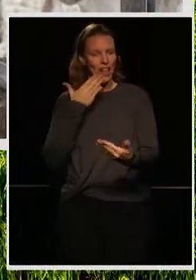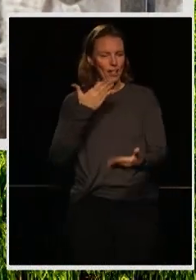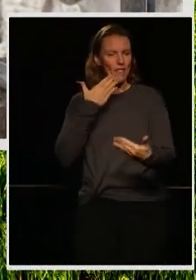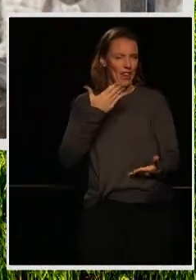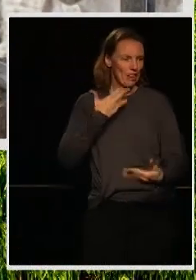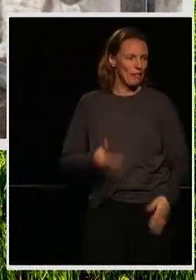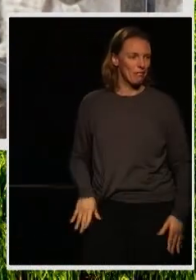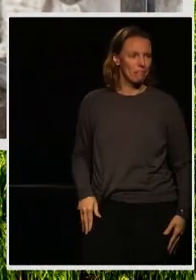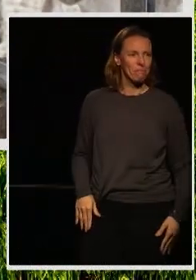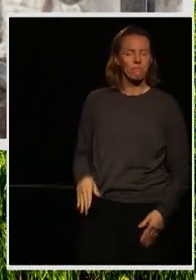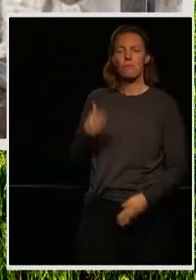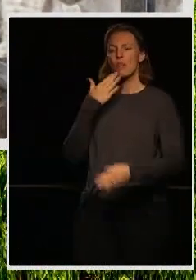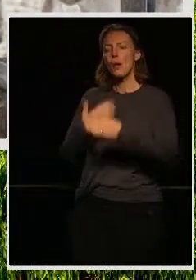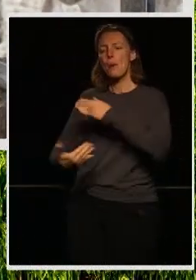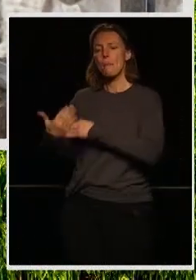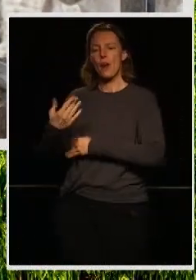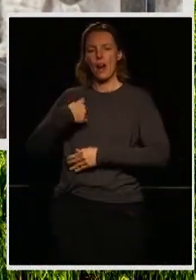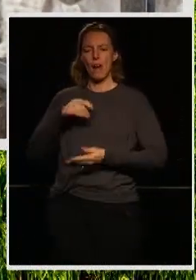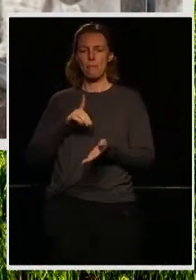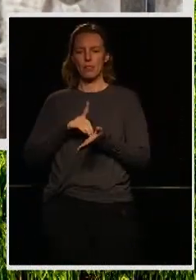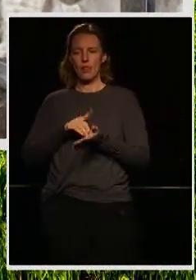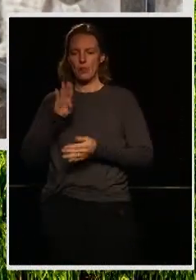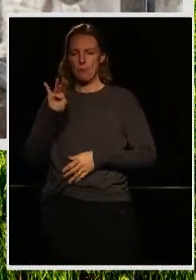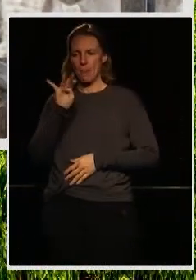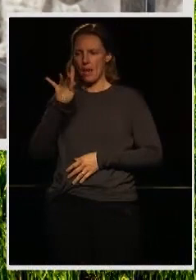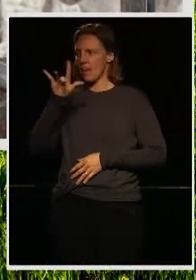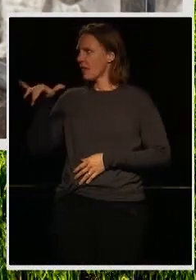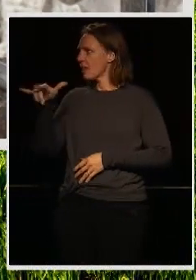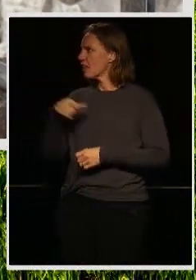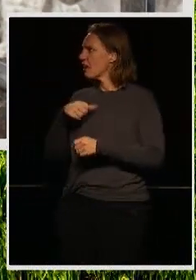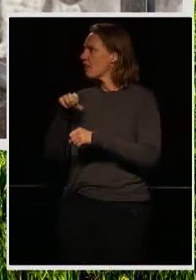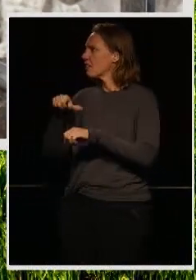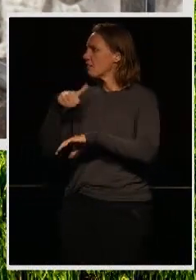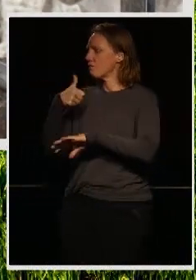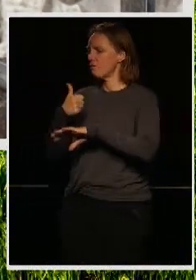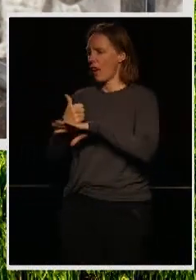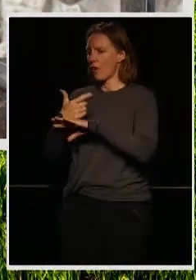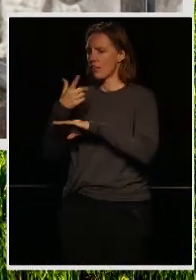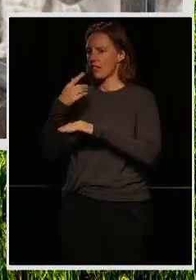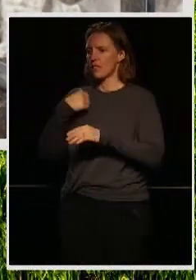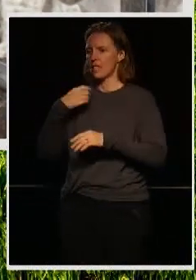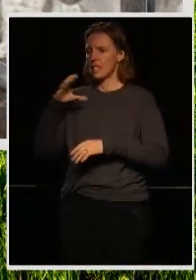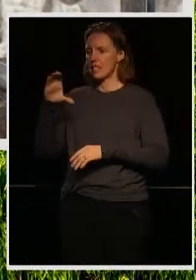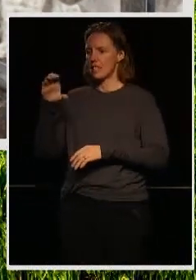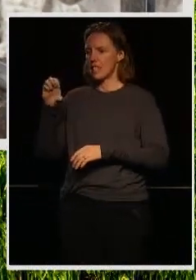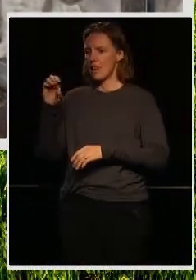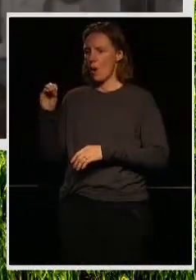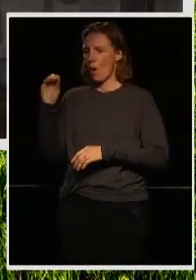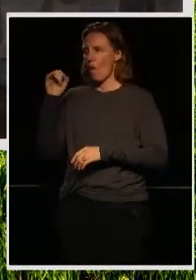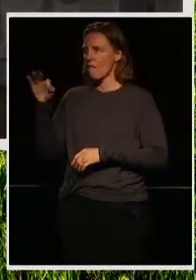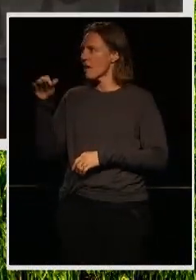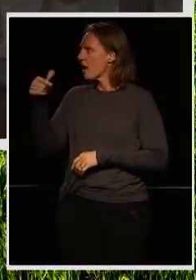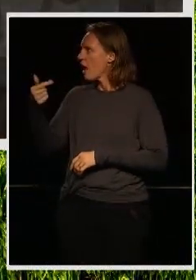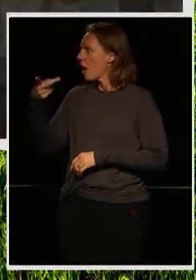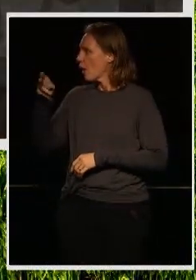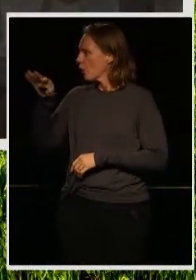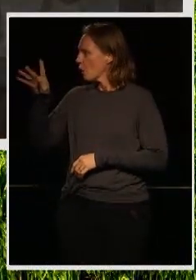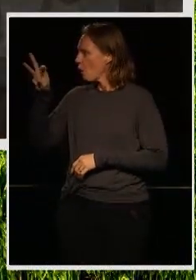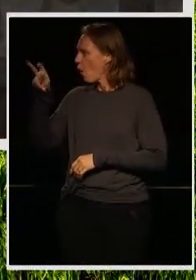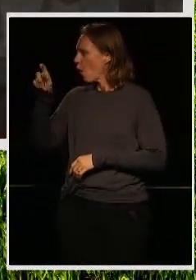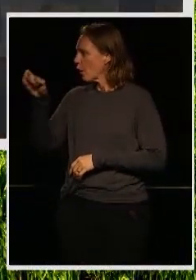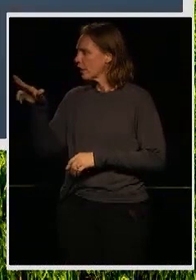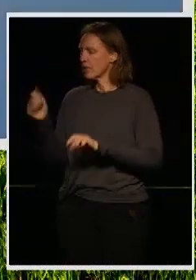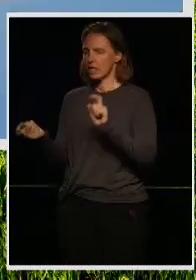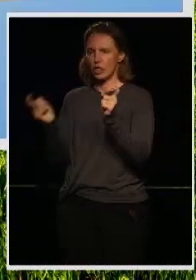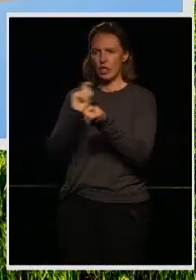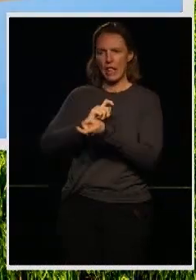you, thank you. Good morning, I'm Dr. Bailey, the founder and CEO of AgriWater. AgriWater transforms